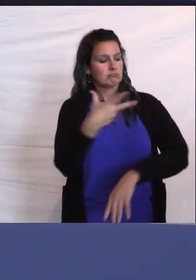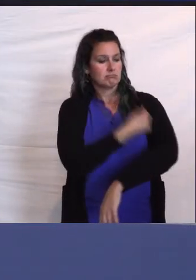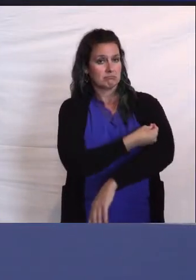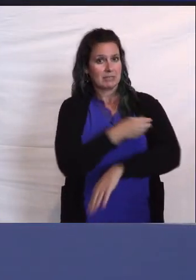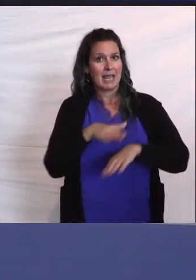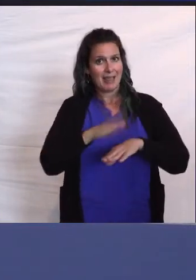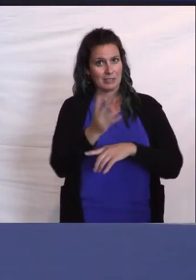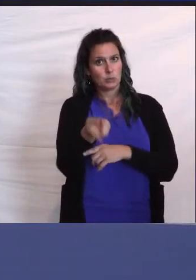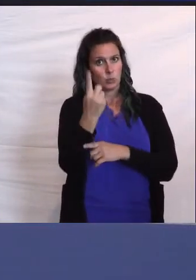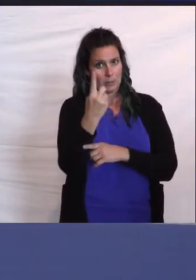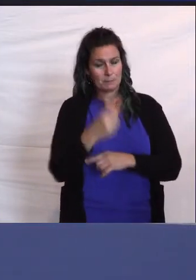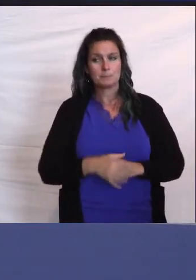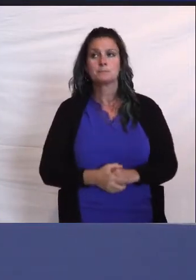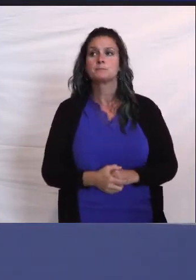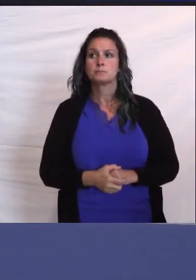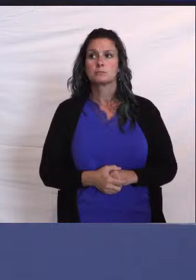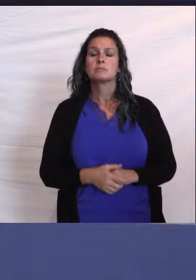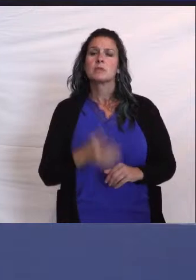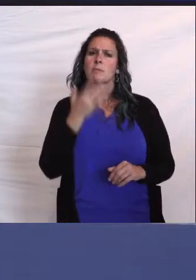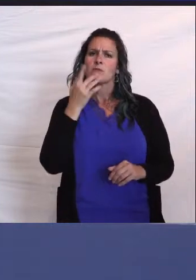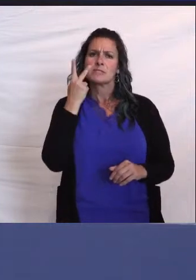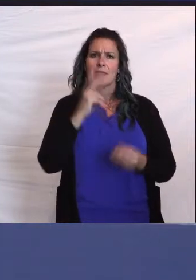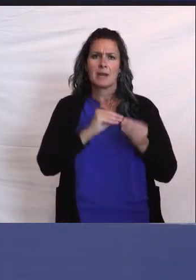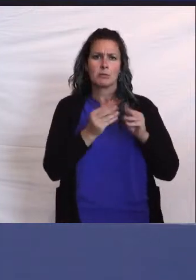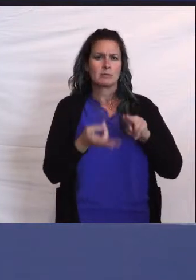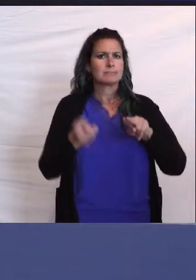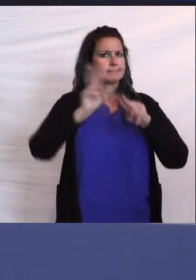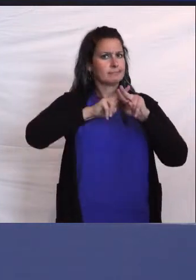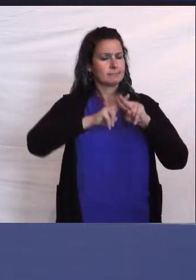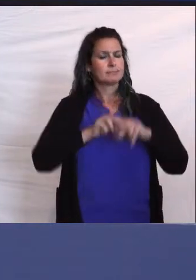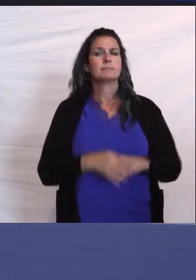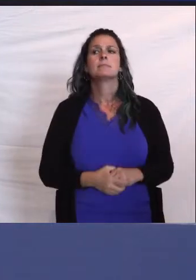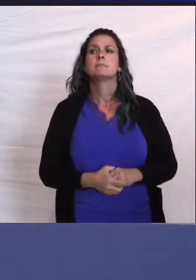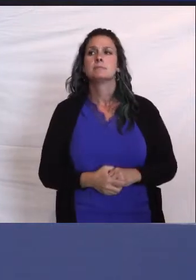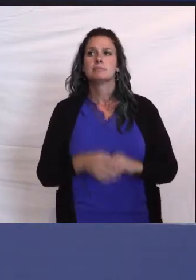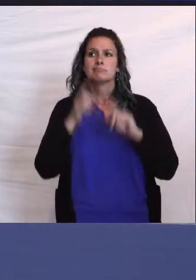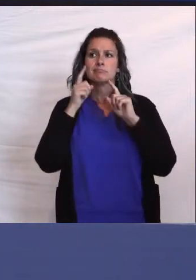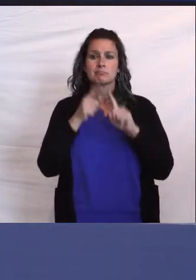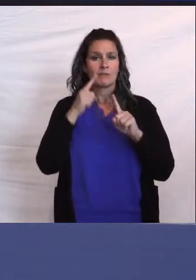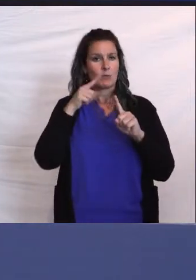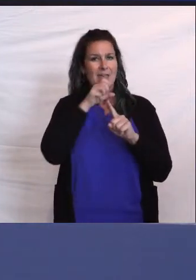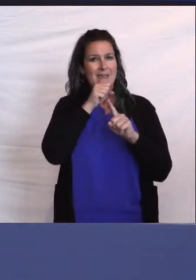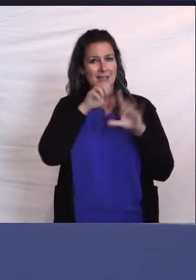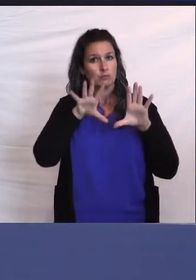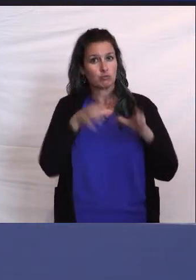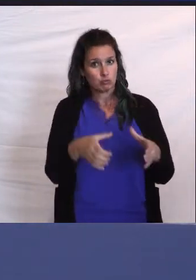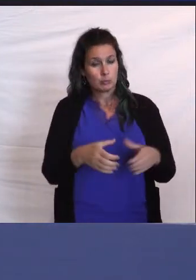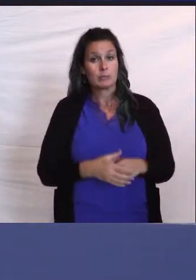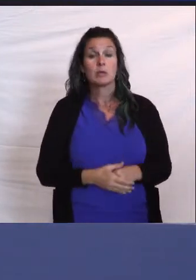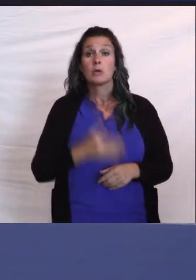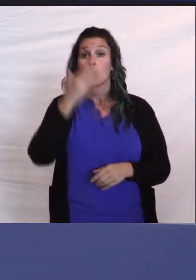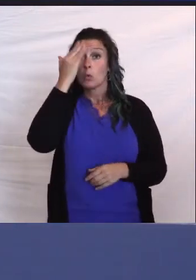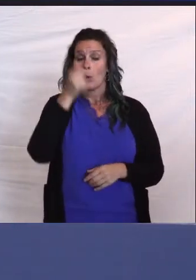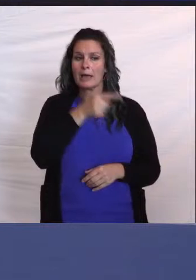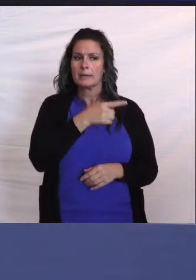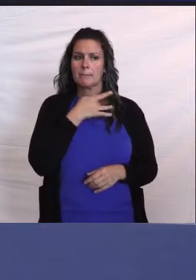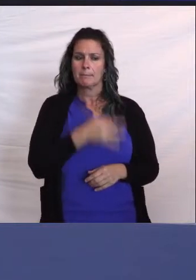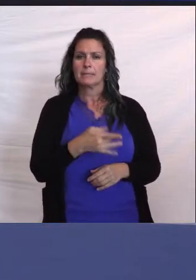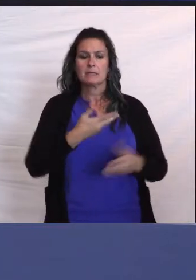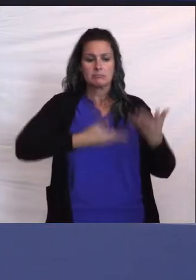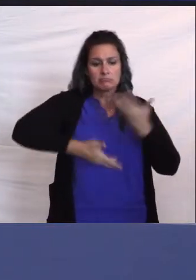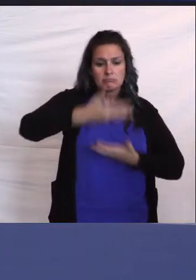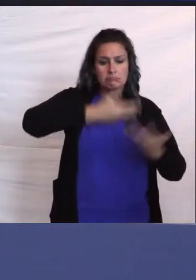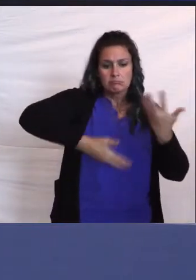at least 1 dose of the vaccine. We'd like to see that number higher, particularly for this age group, especially because they come in contact